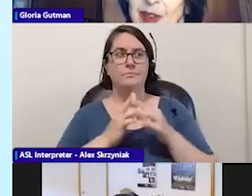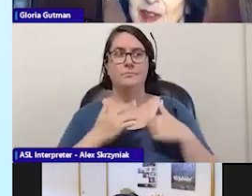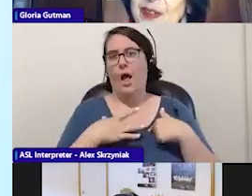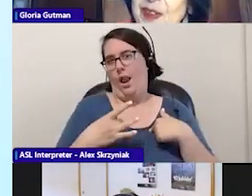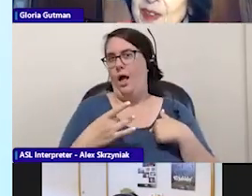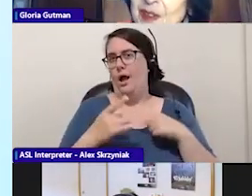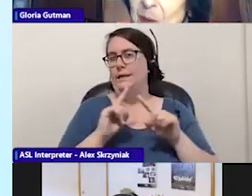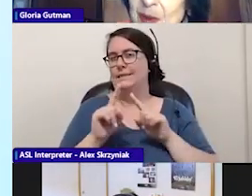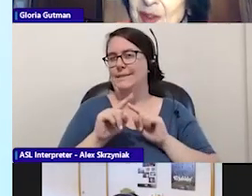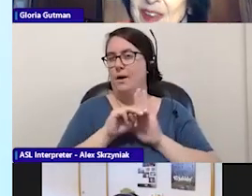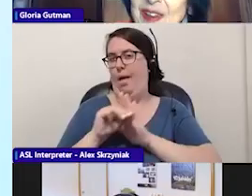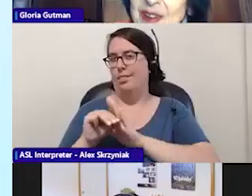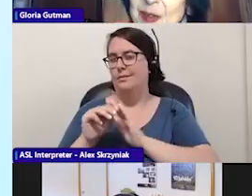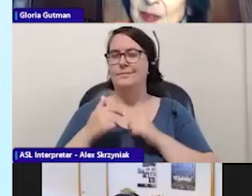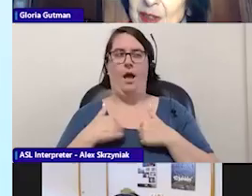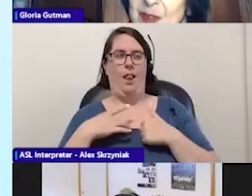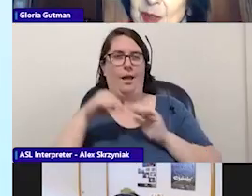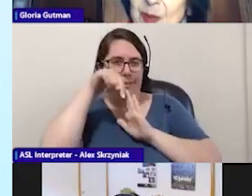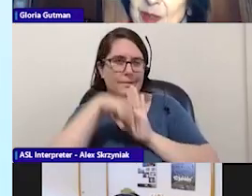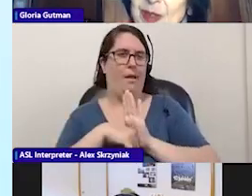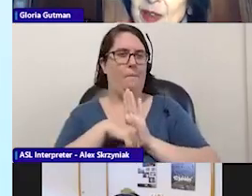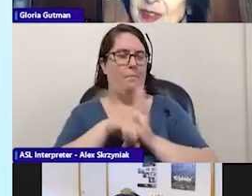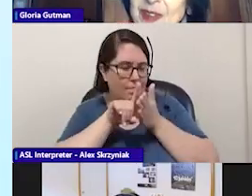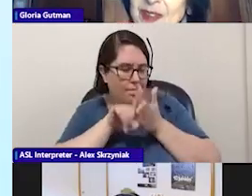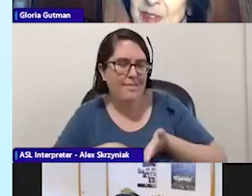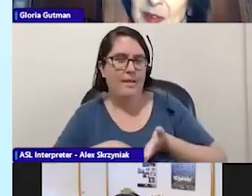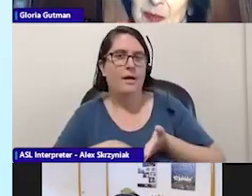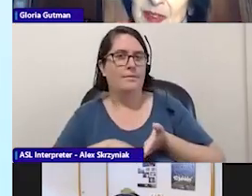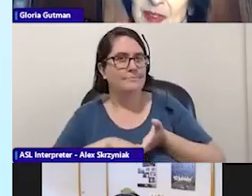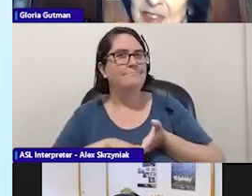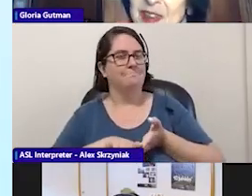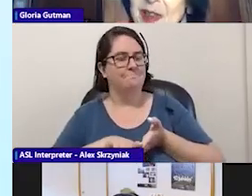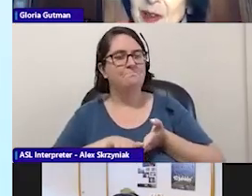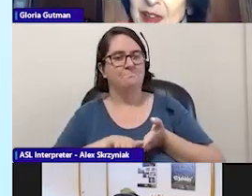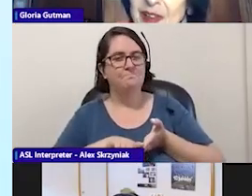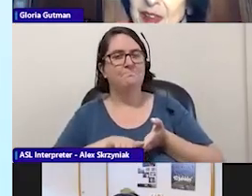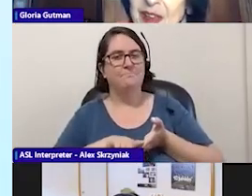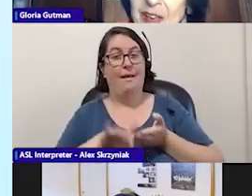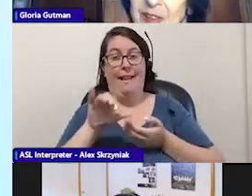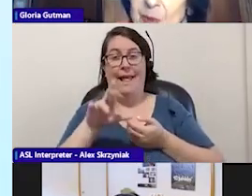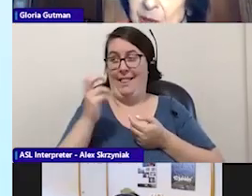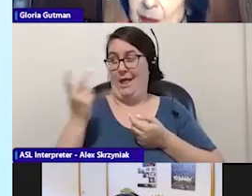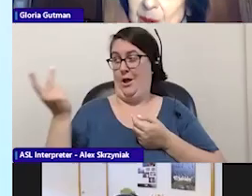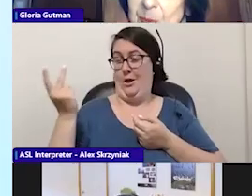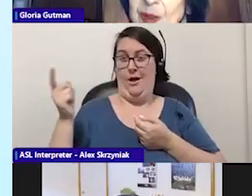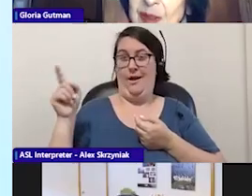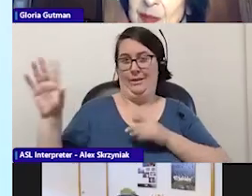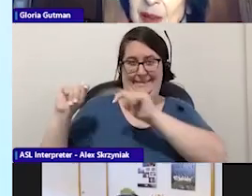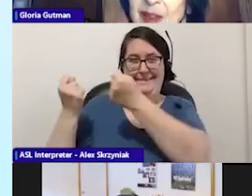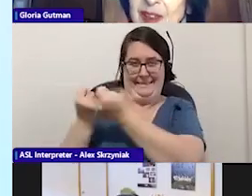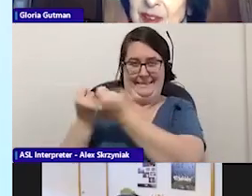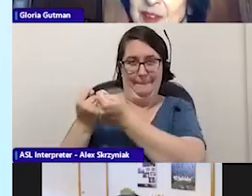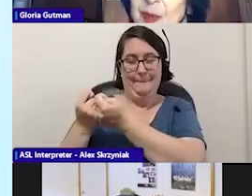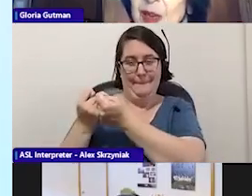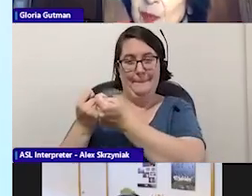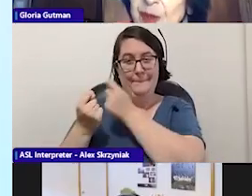methods. I like the in-depth kinds of things that we did. I did that Claire and Jan Marchbank